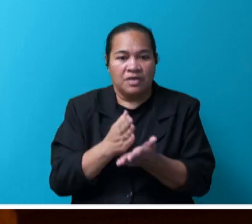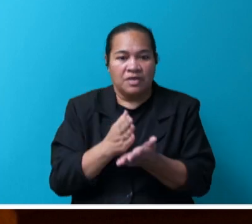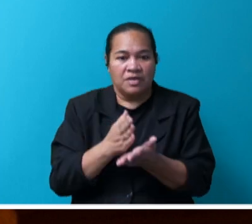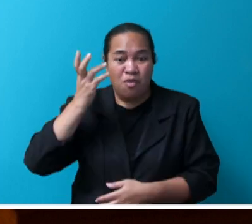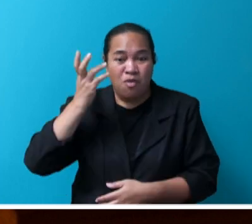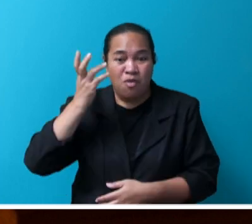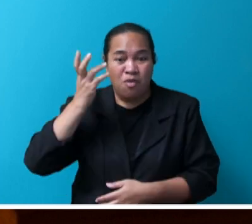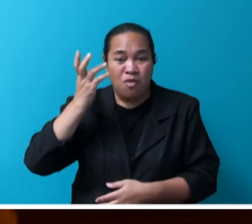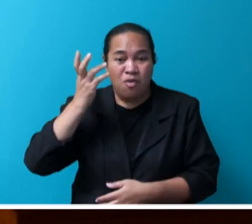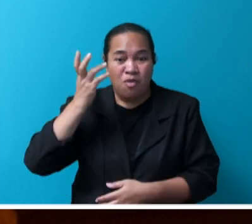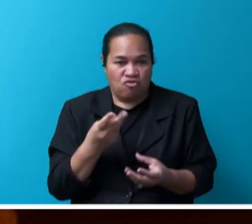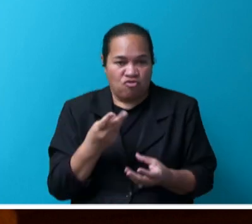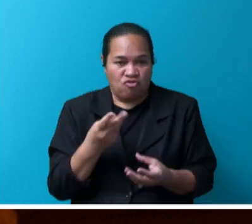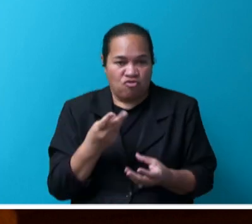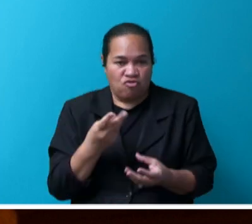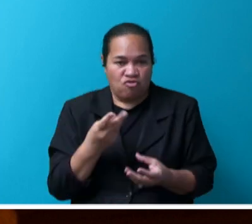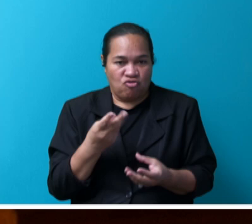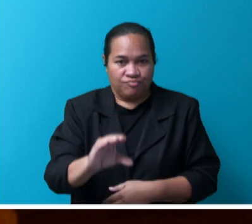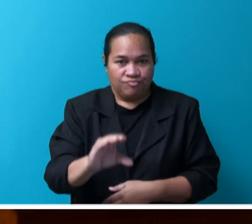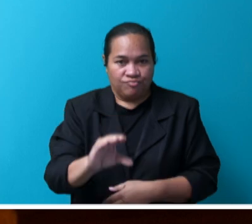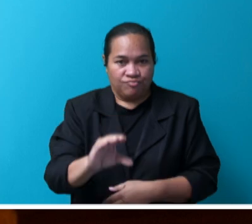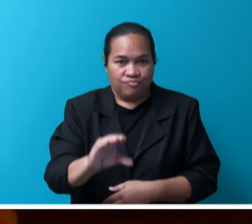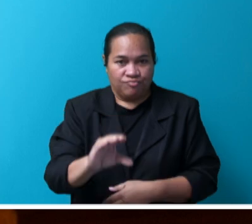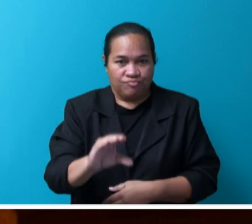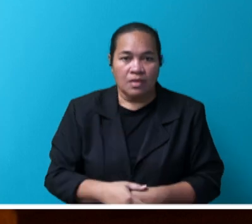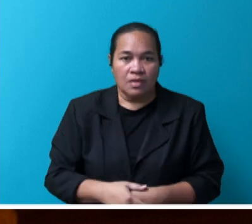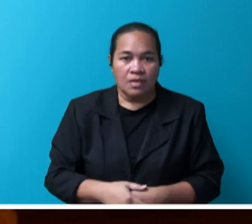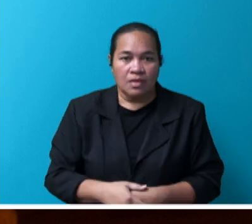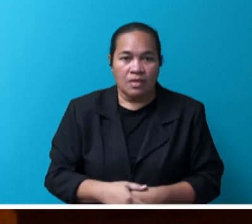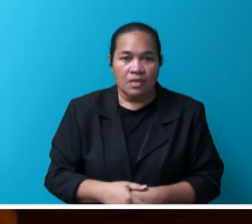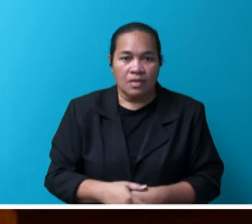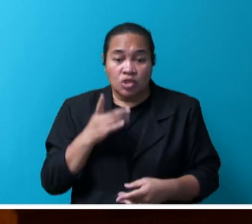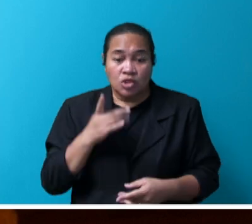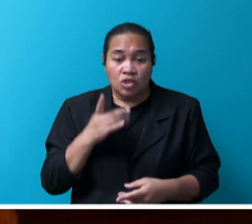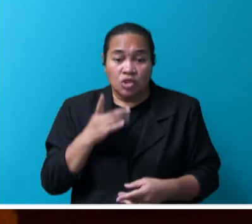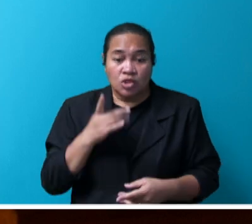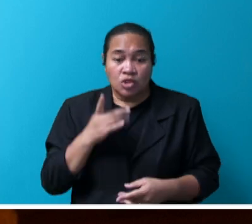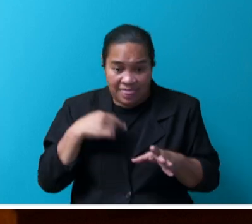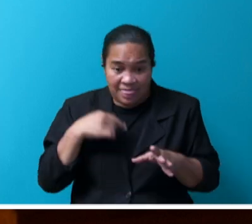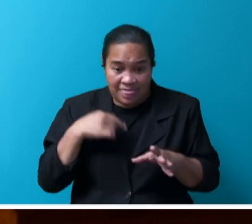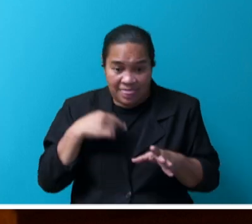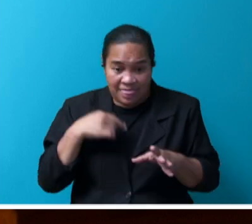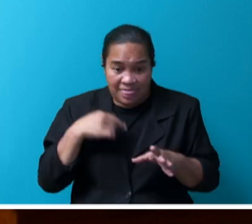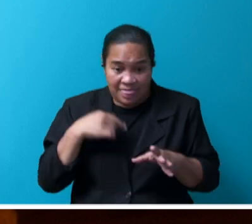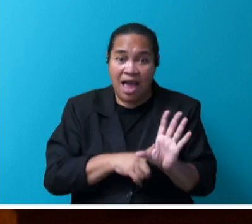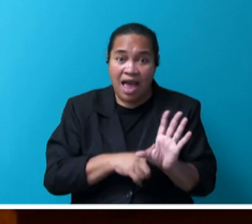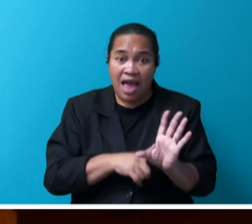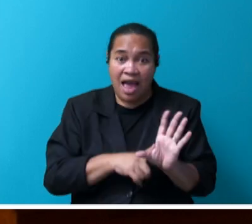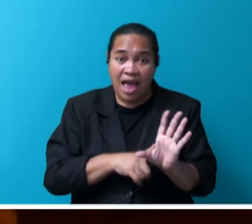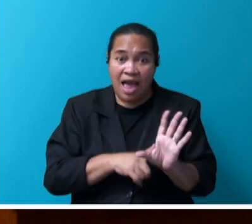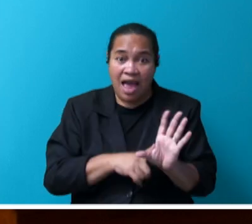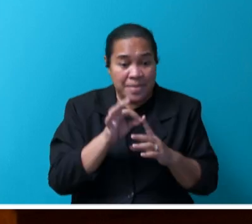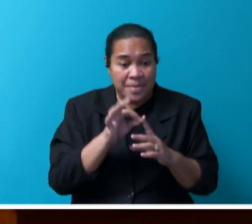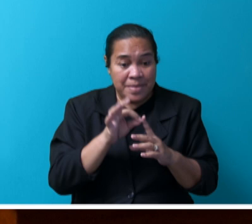grant for both radio and television is very clear. As in past governments, the policy was introduced to